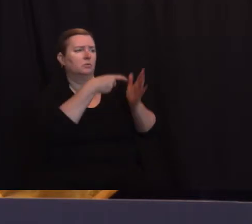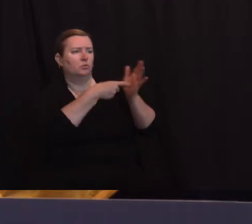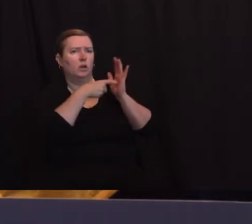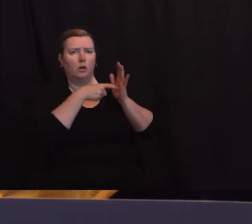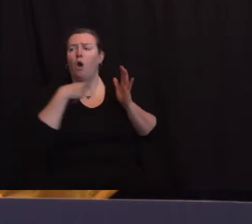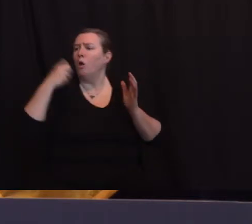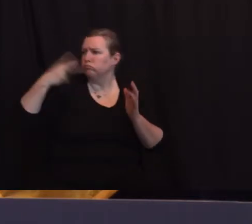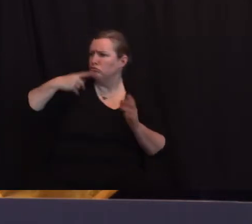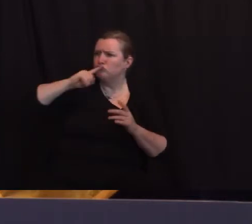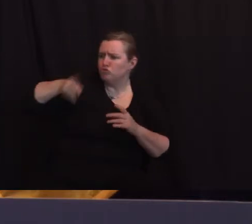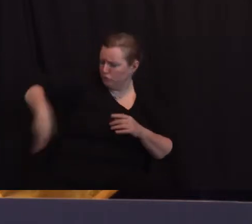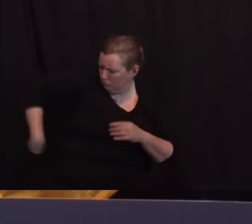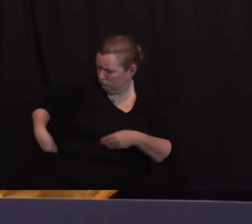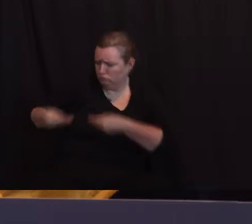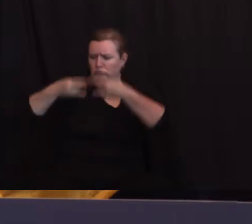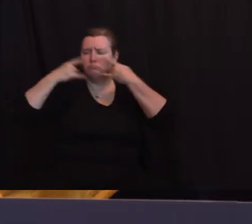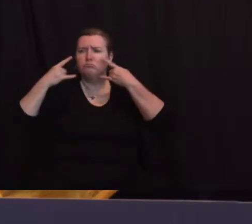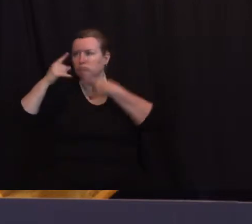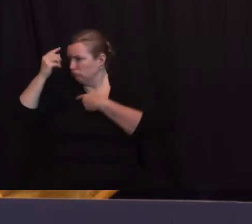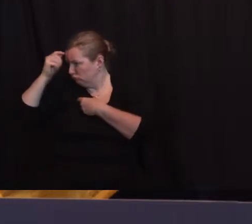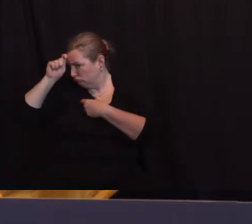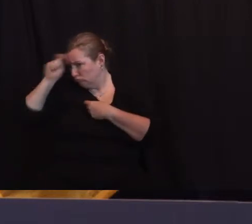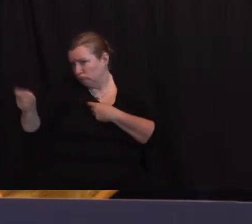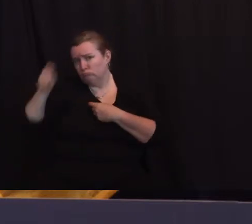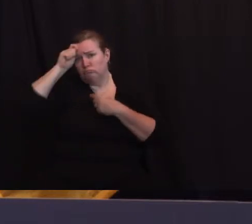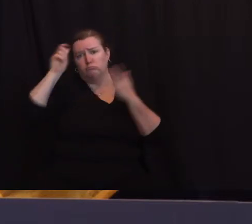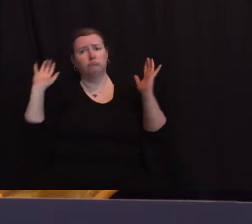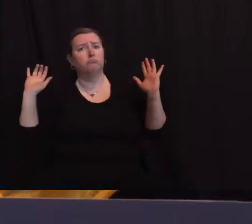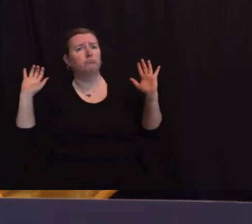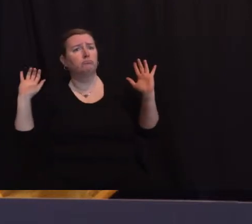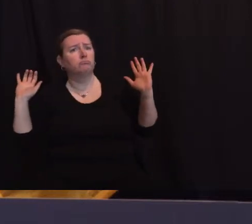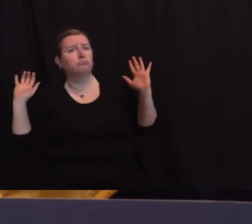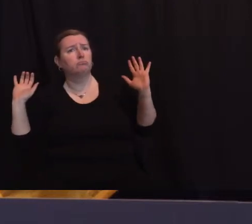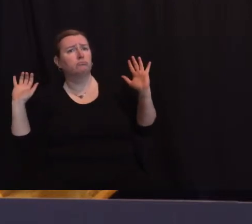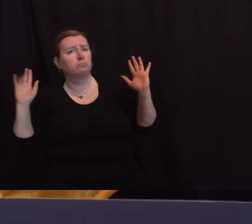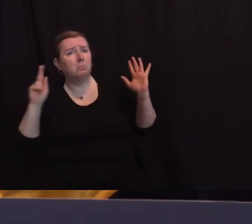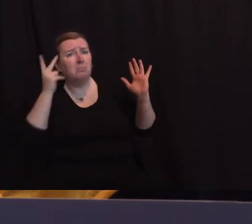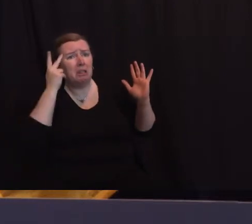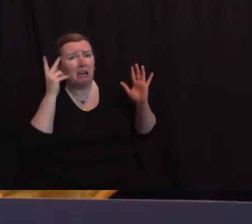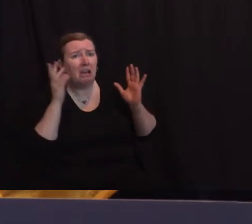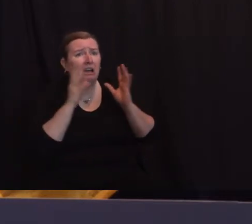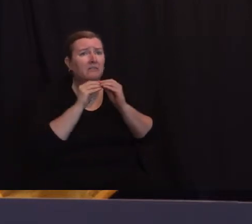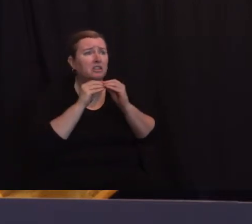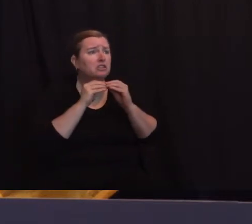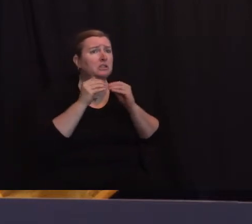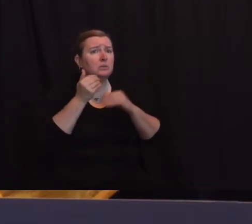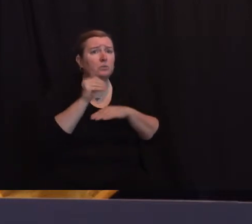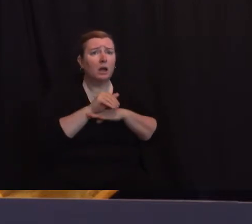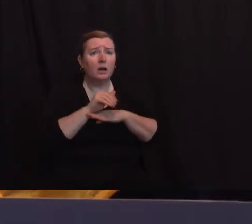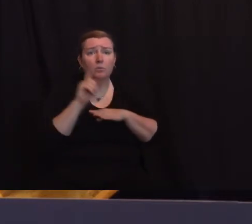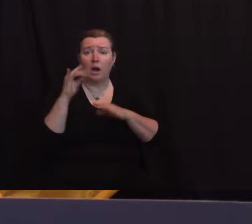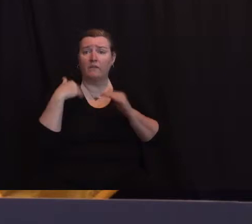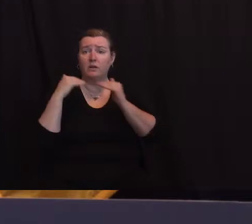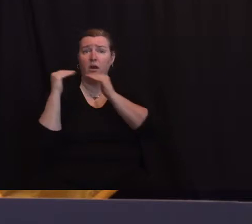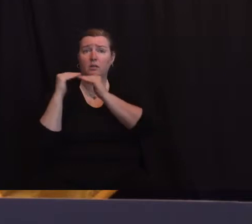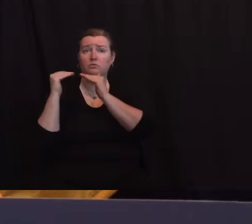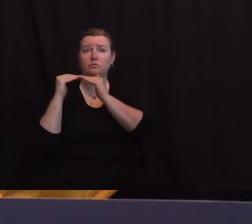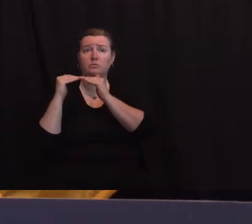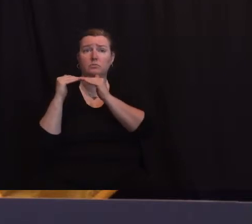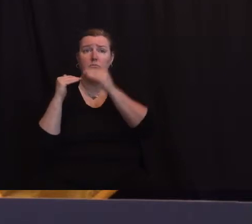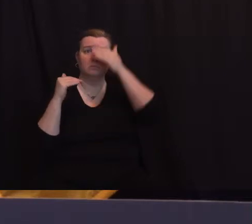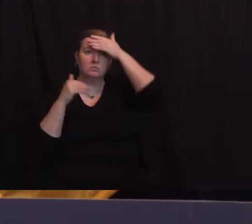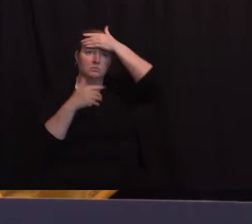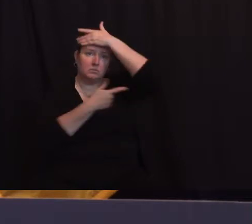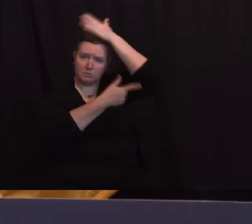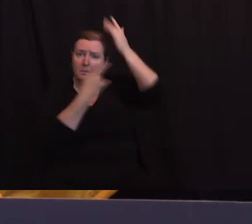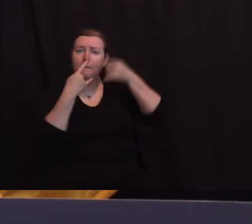I was at a political rally last night. One of my colleagues, who I know is fully vaccinated, had a mask on, and it was an indoor rally.